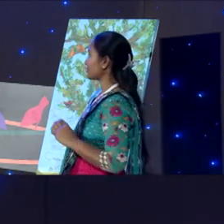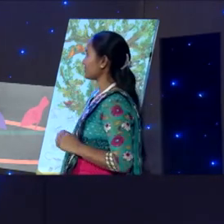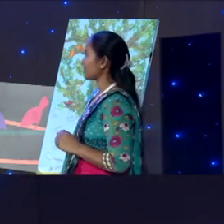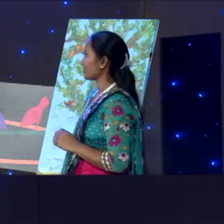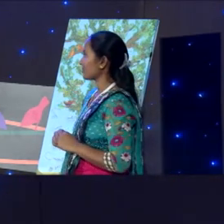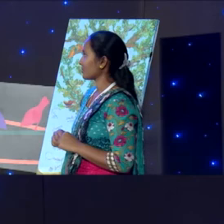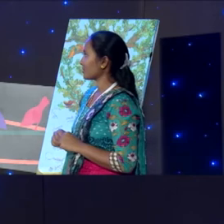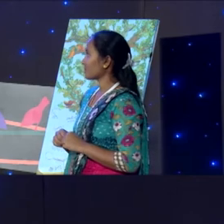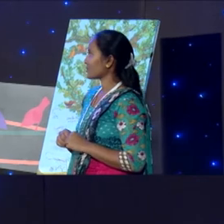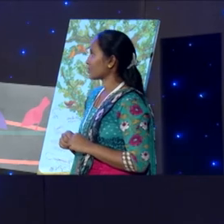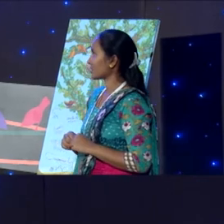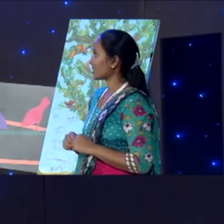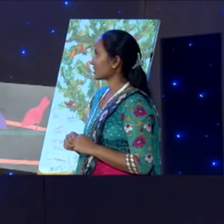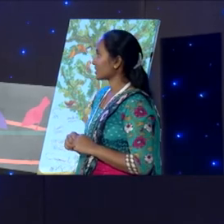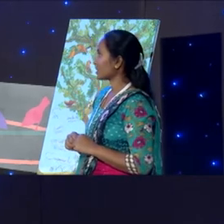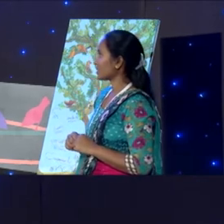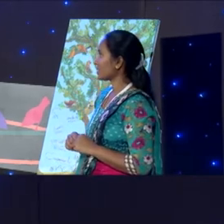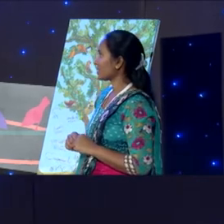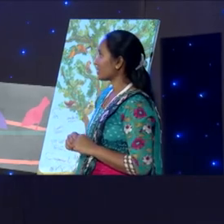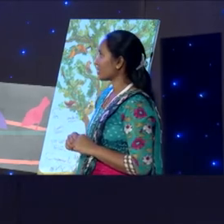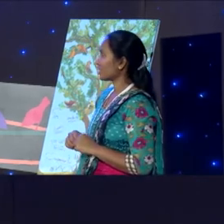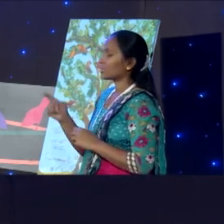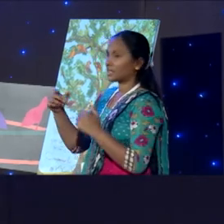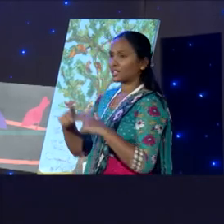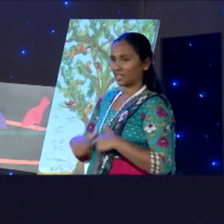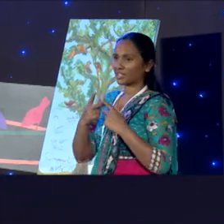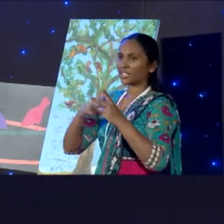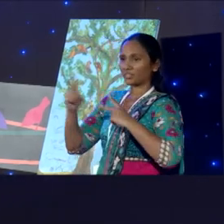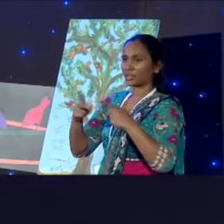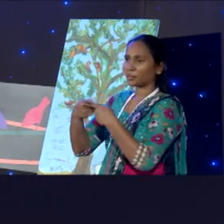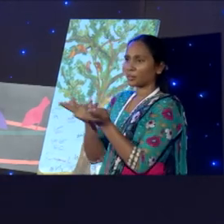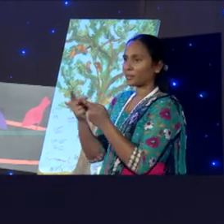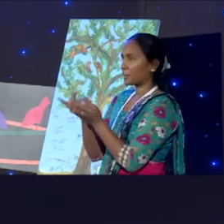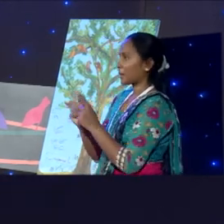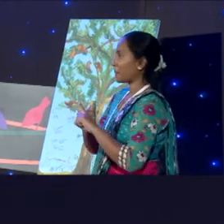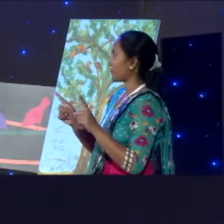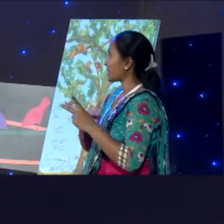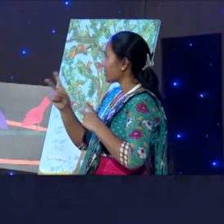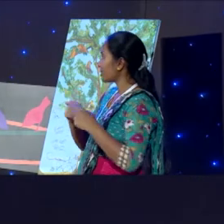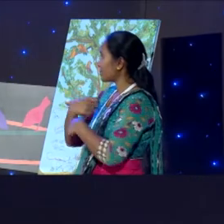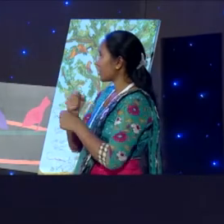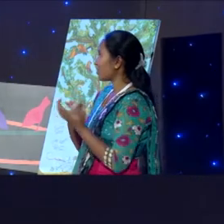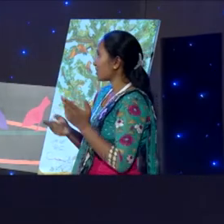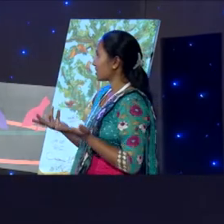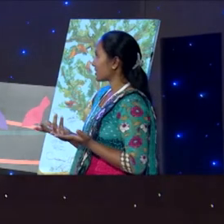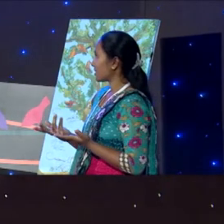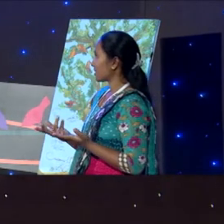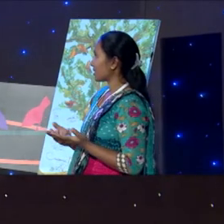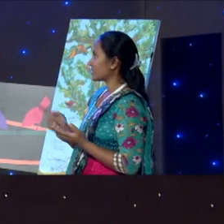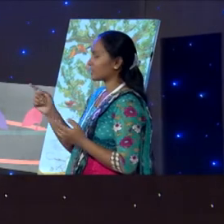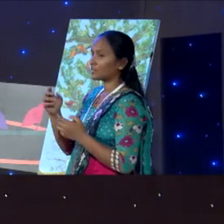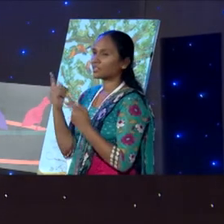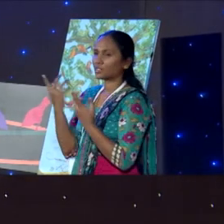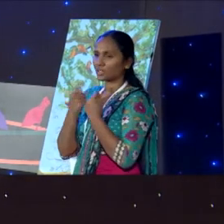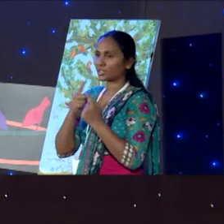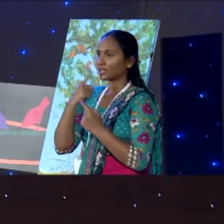Brazil. I've lived in Cambodia. I've lived in different places, but difference is what made me go to those places is what I'm trying to